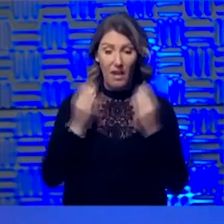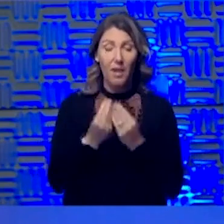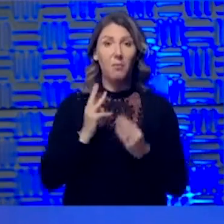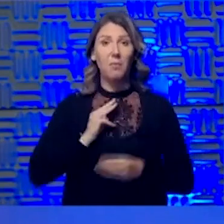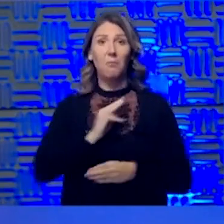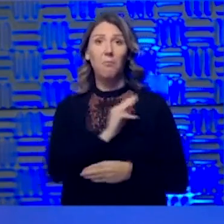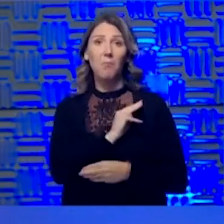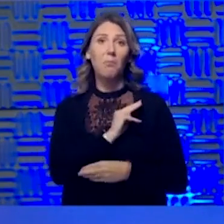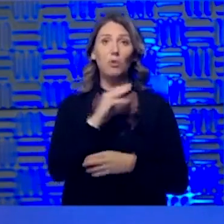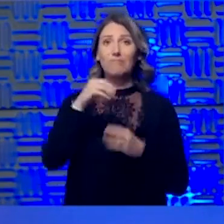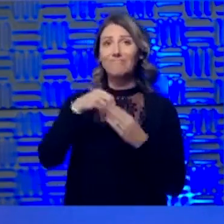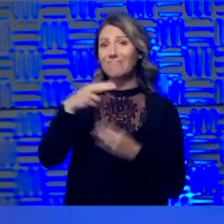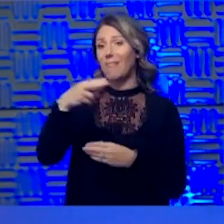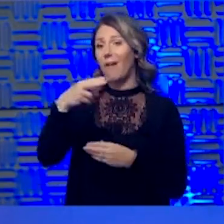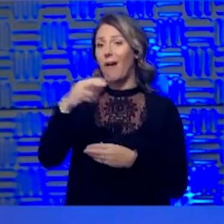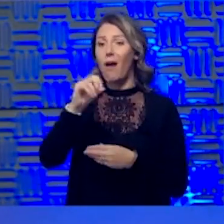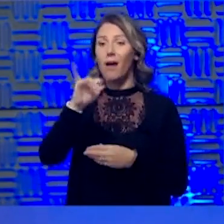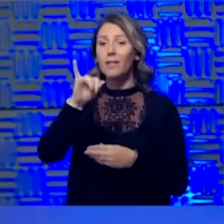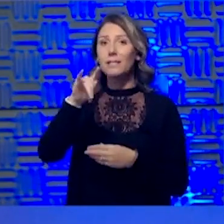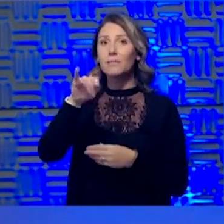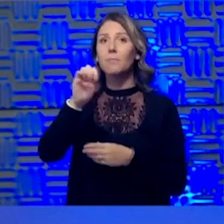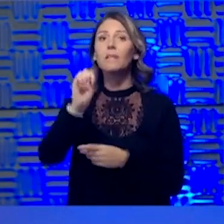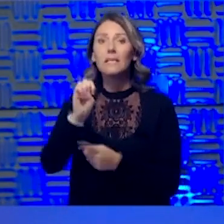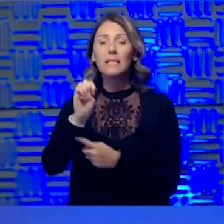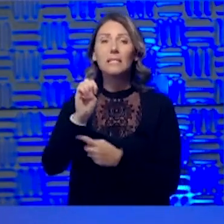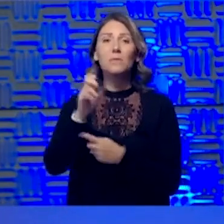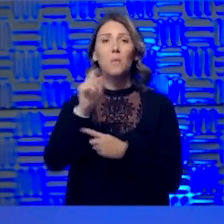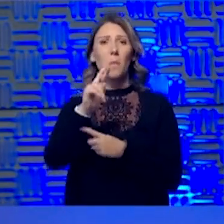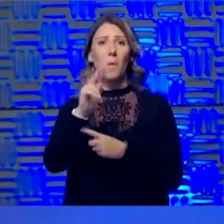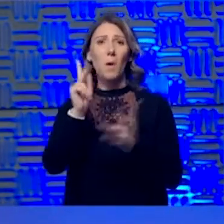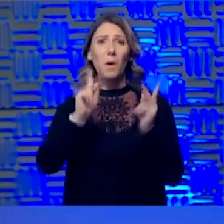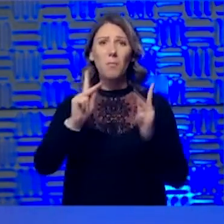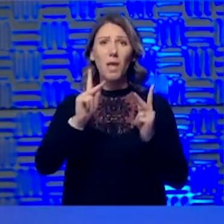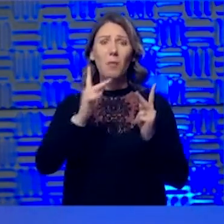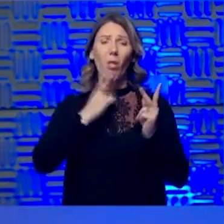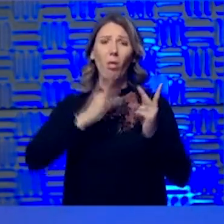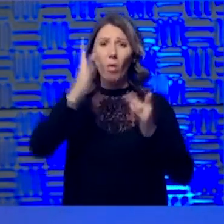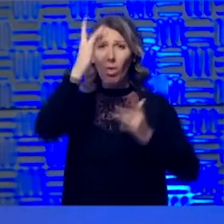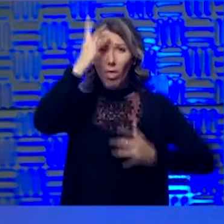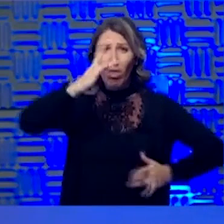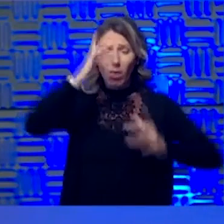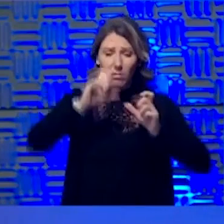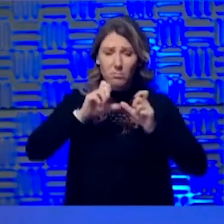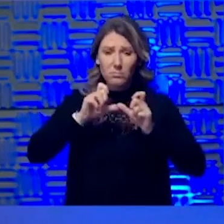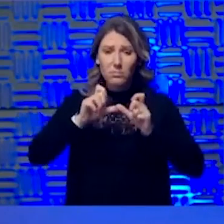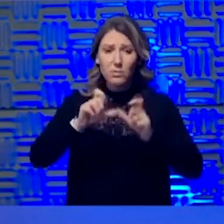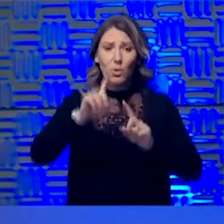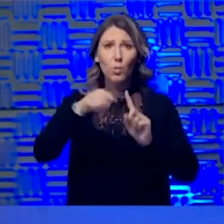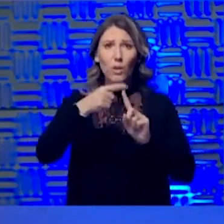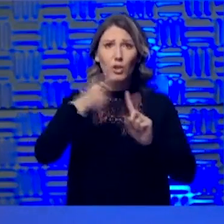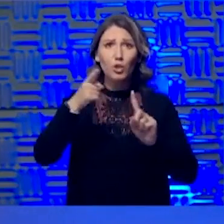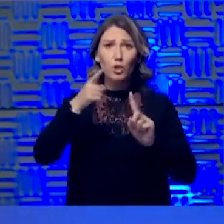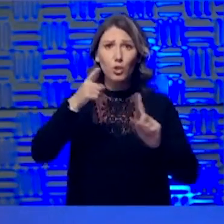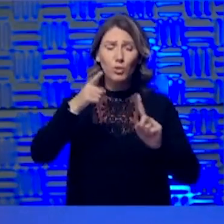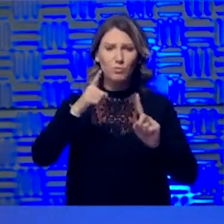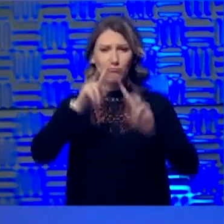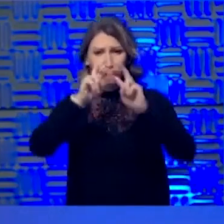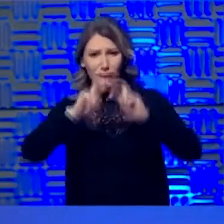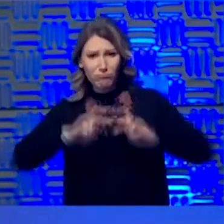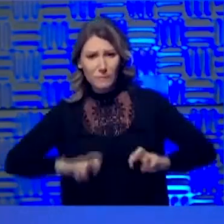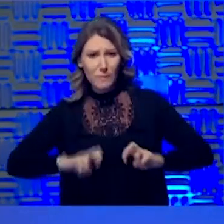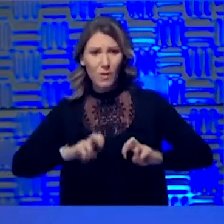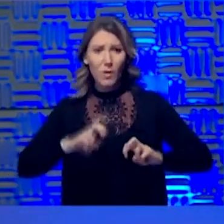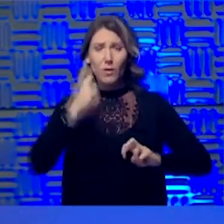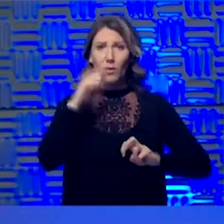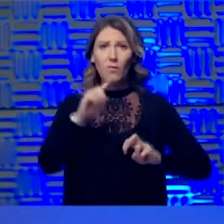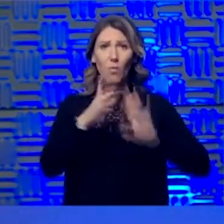or people with family members who have chronic illnesses that they want to see. As we break it down to relative risk, it's important for